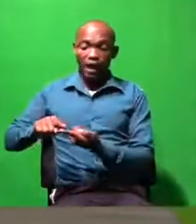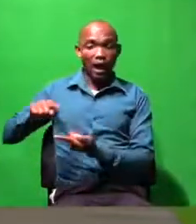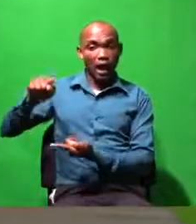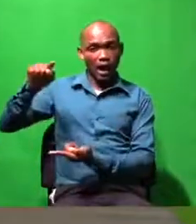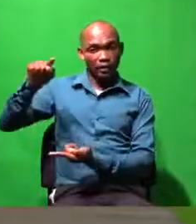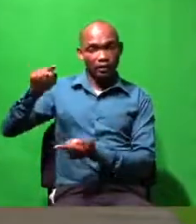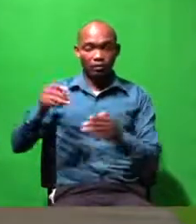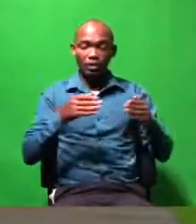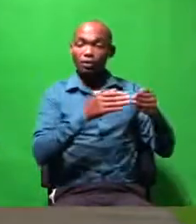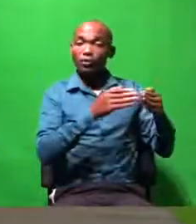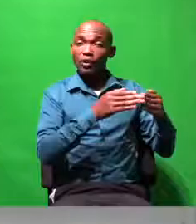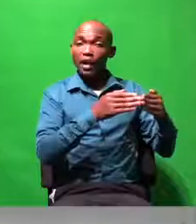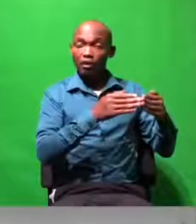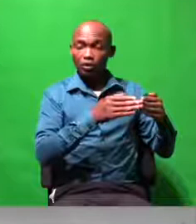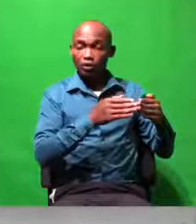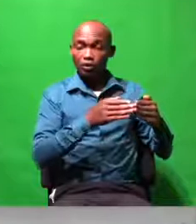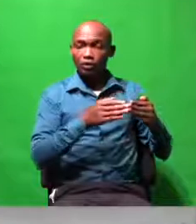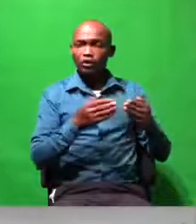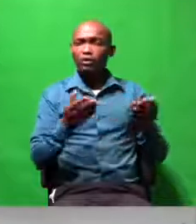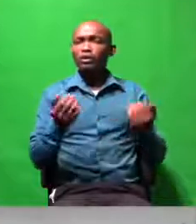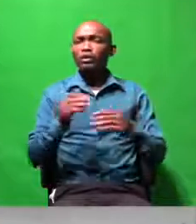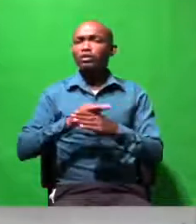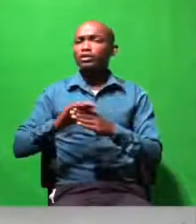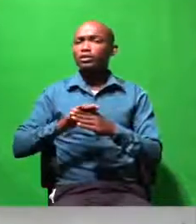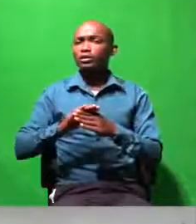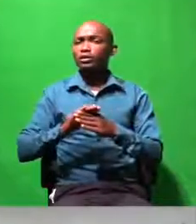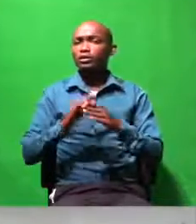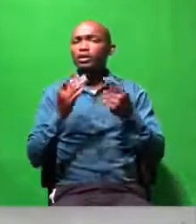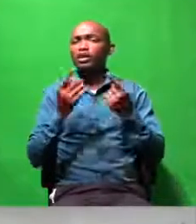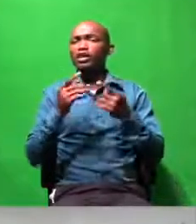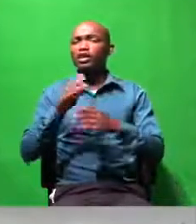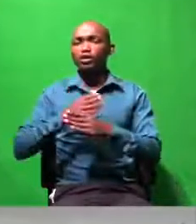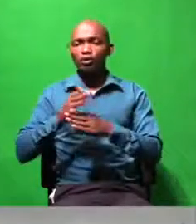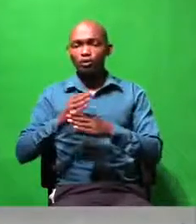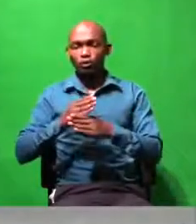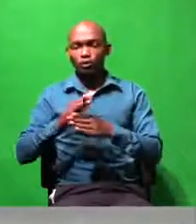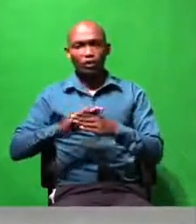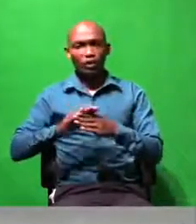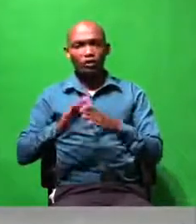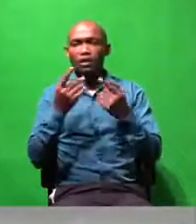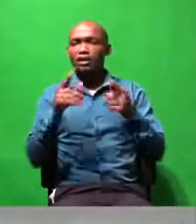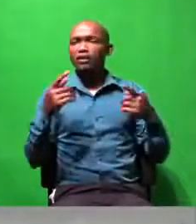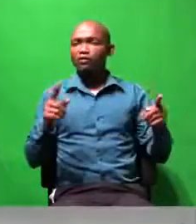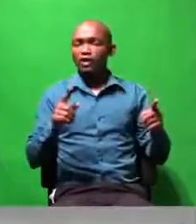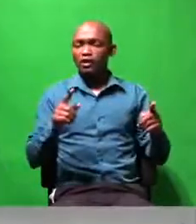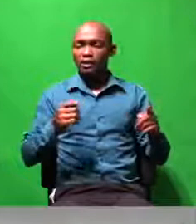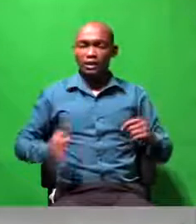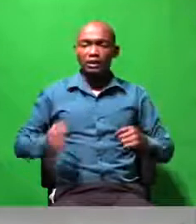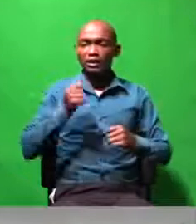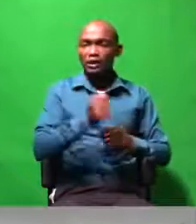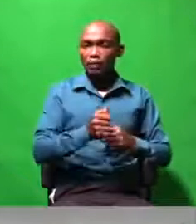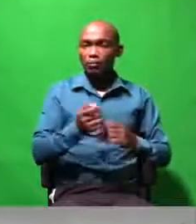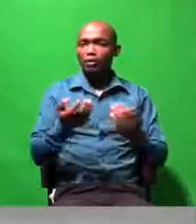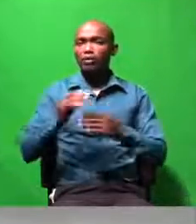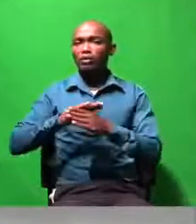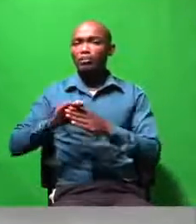So it's needed systematic. We mean we can use a different step in order to measure this distance and to